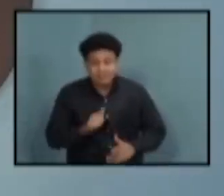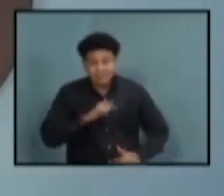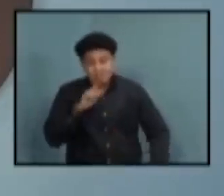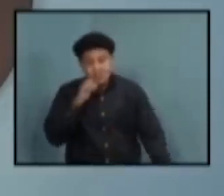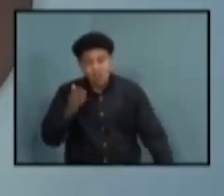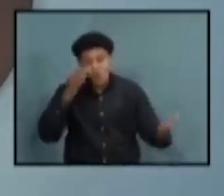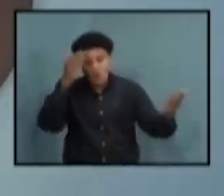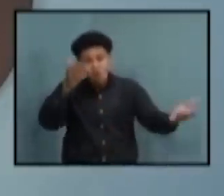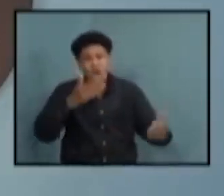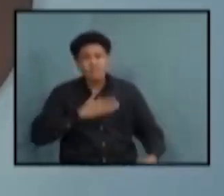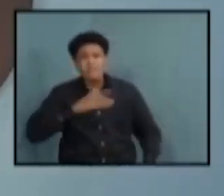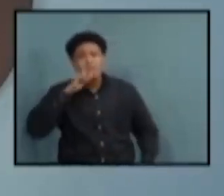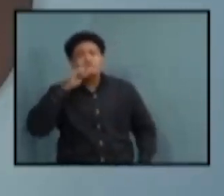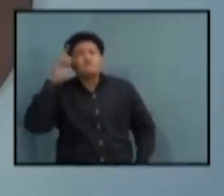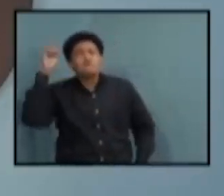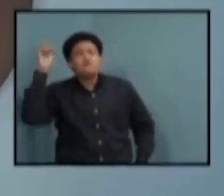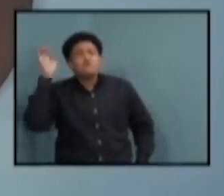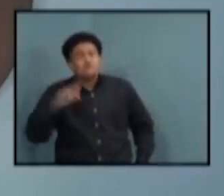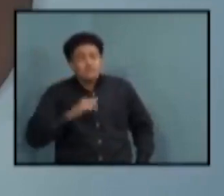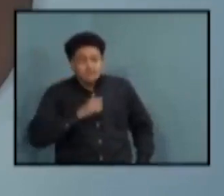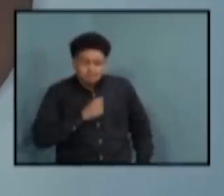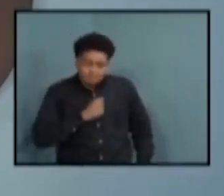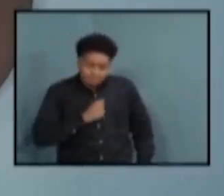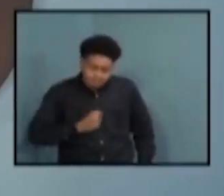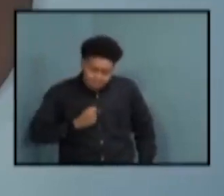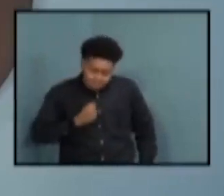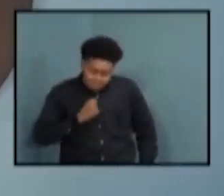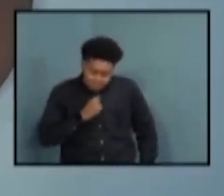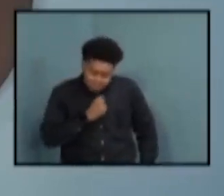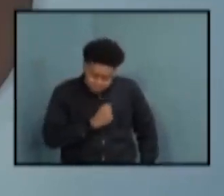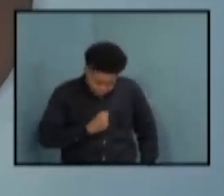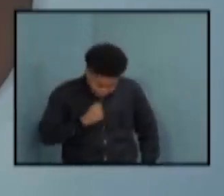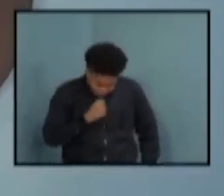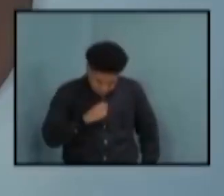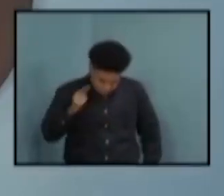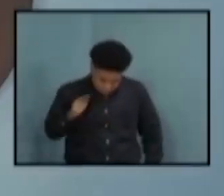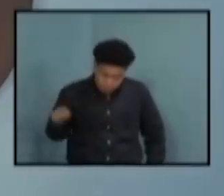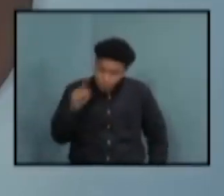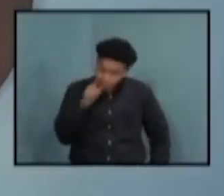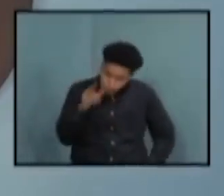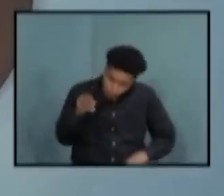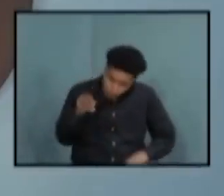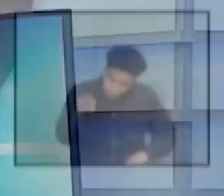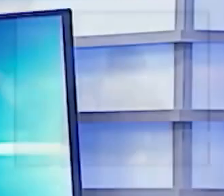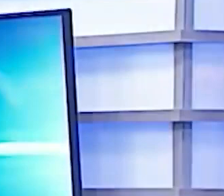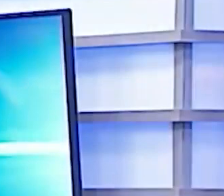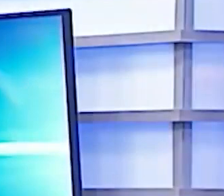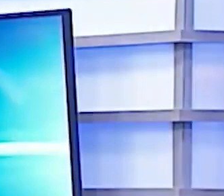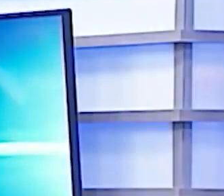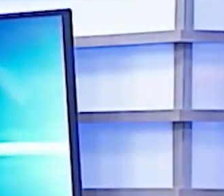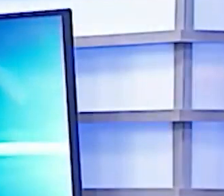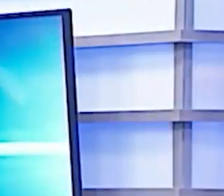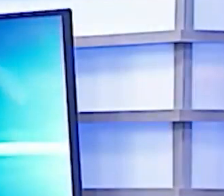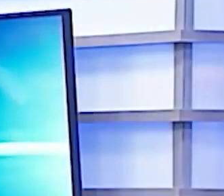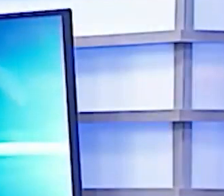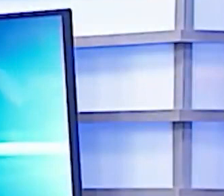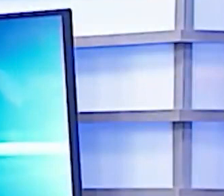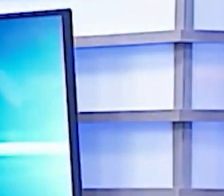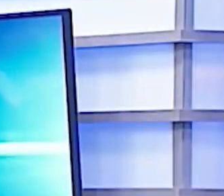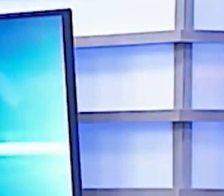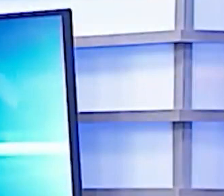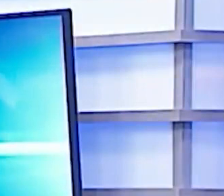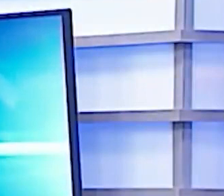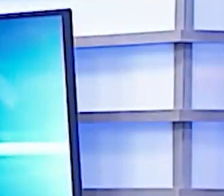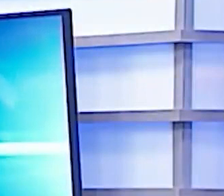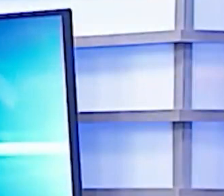offer my sincere condolences to all who have lost loved ones. Now, with this